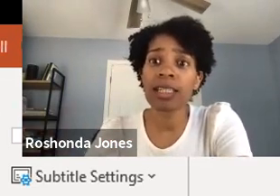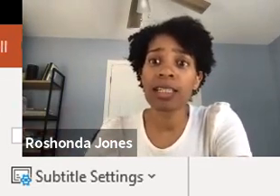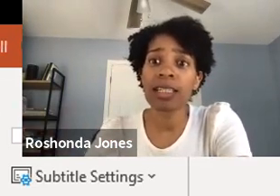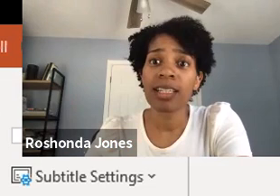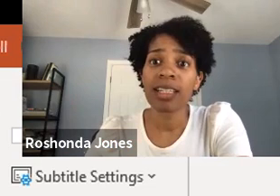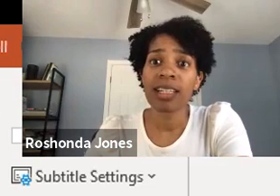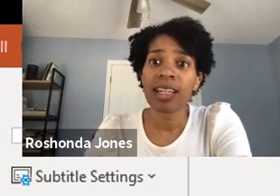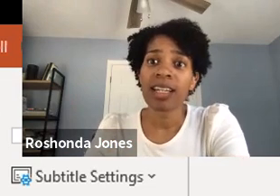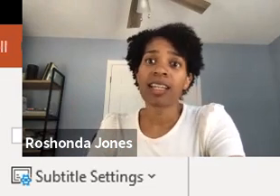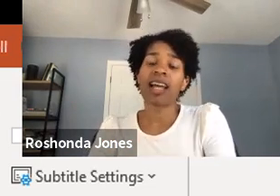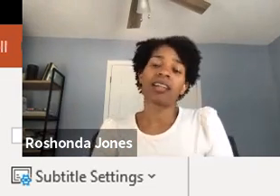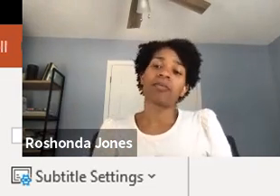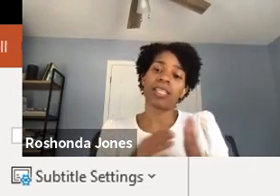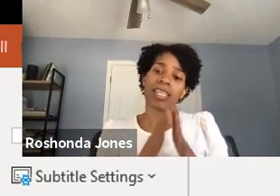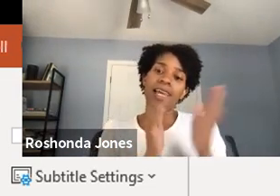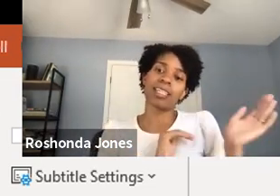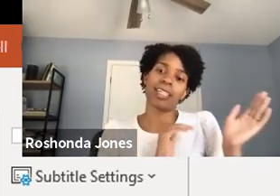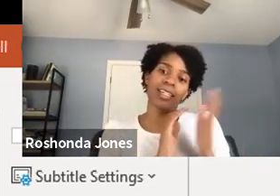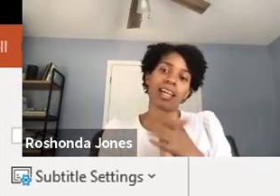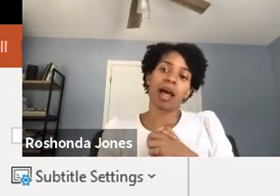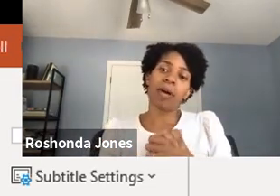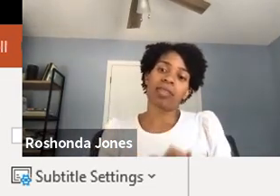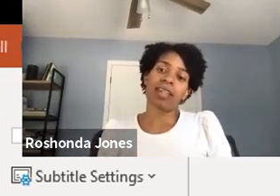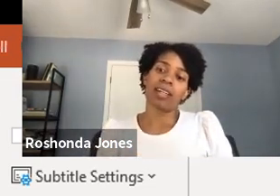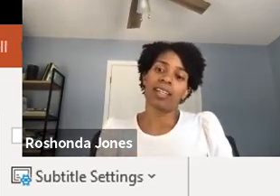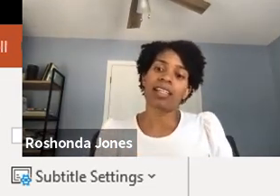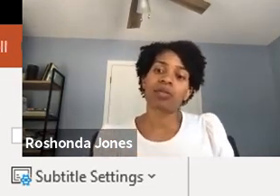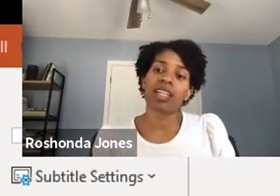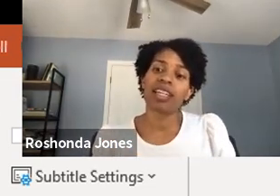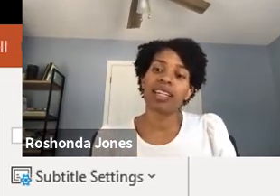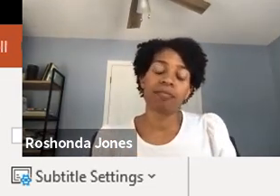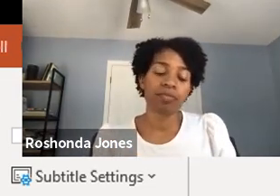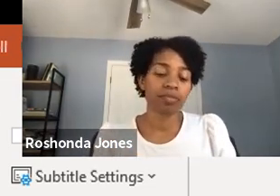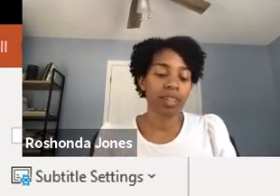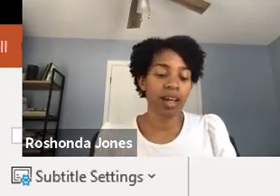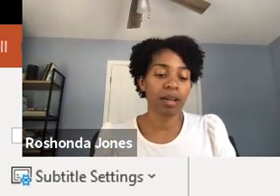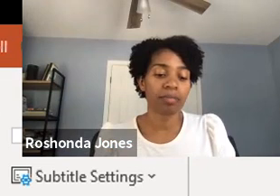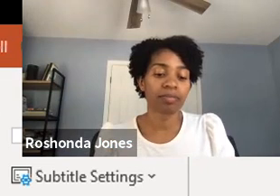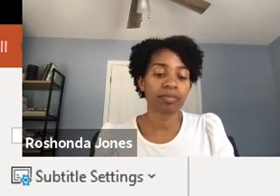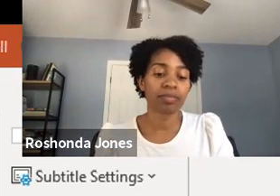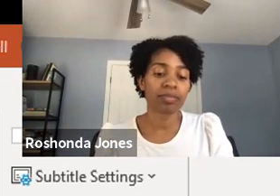a kind of a tangent about the Lassa-related